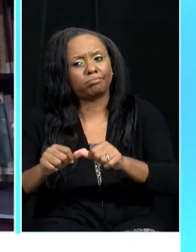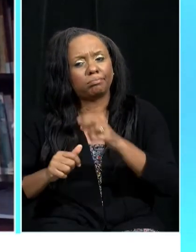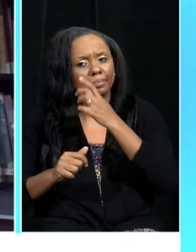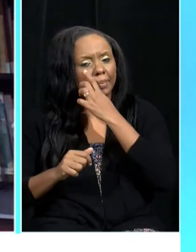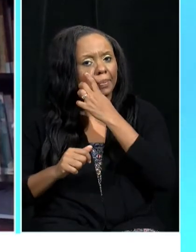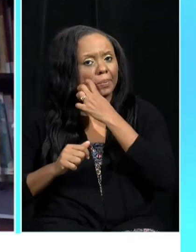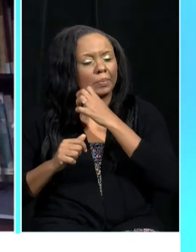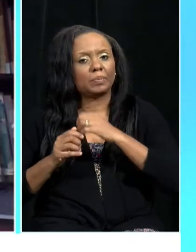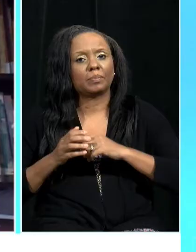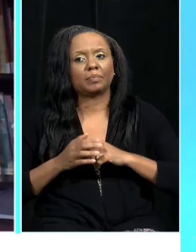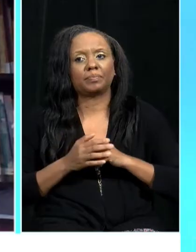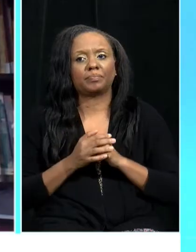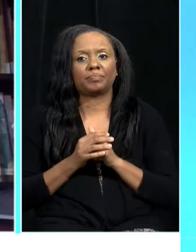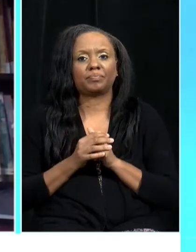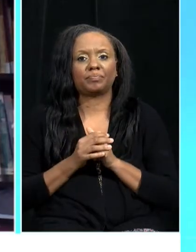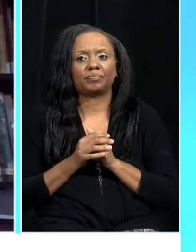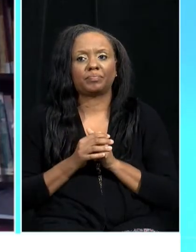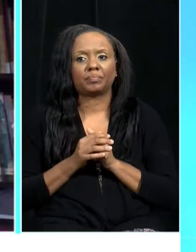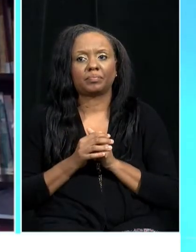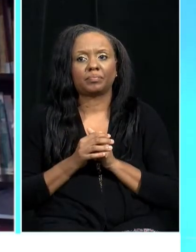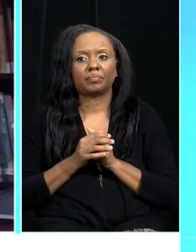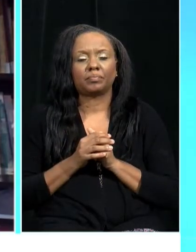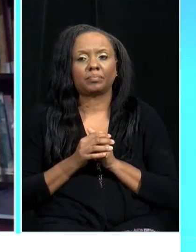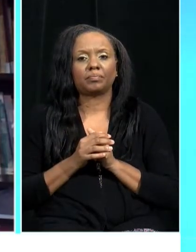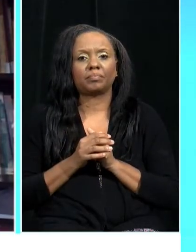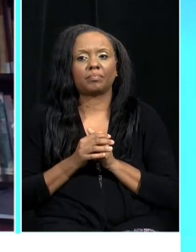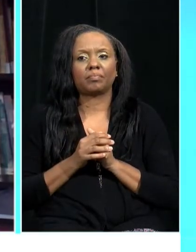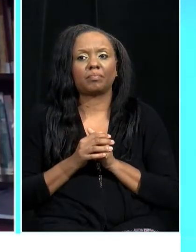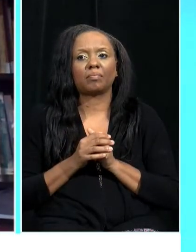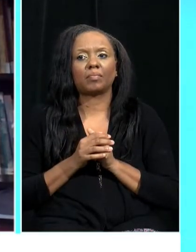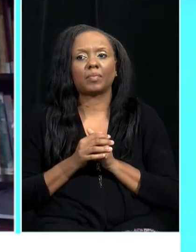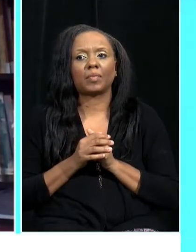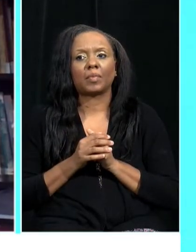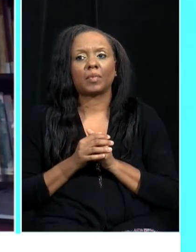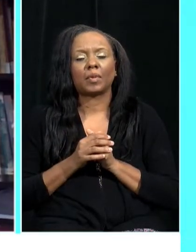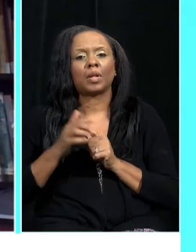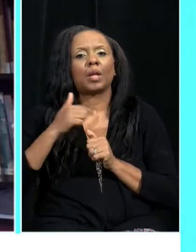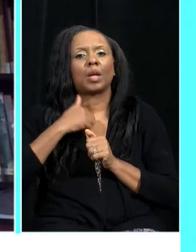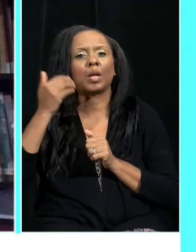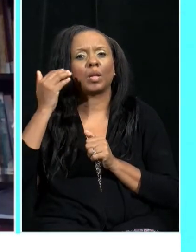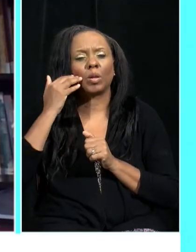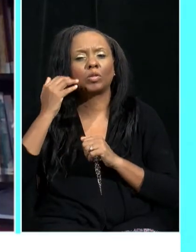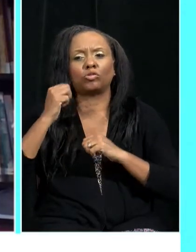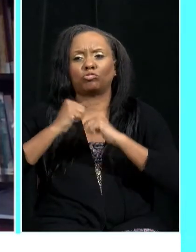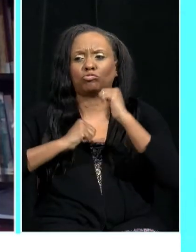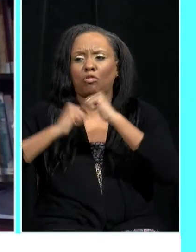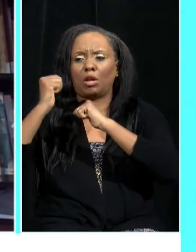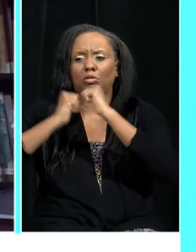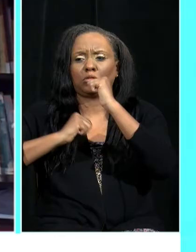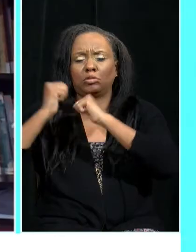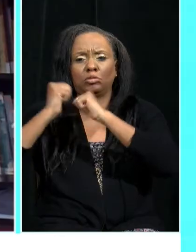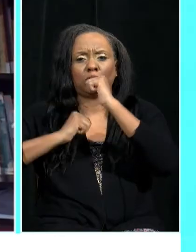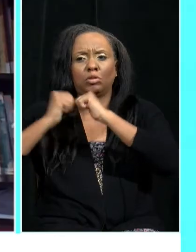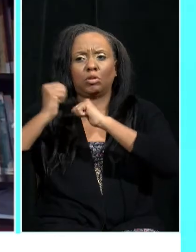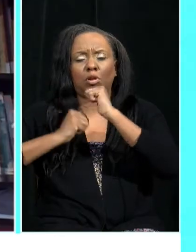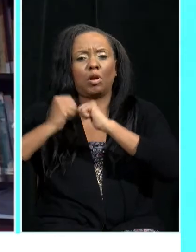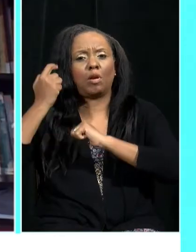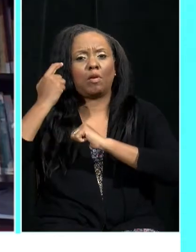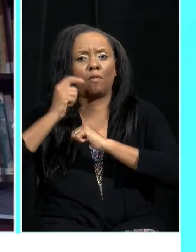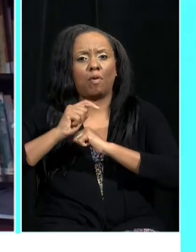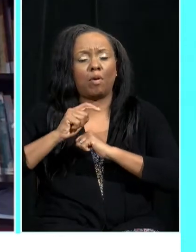addition to the normal structural features of a defined benefit and a pay as you go scheme,